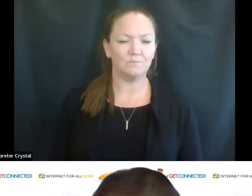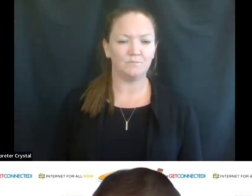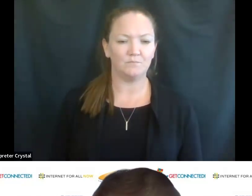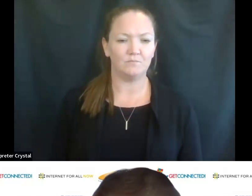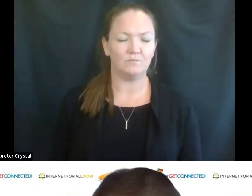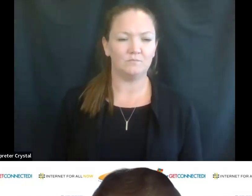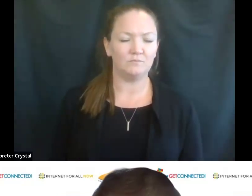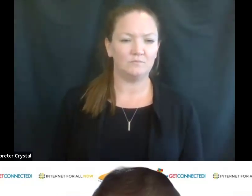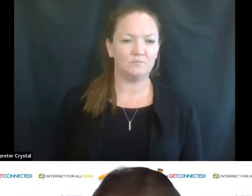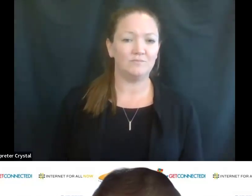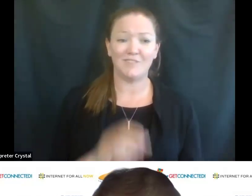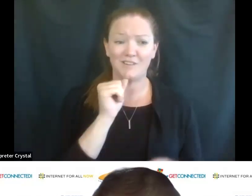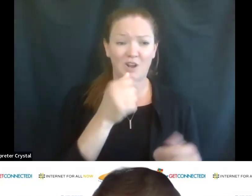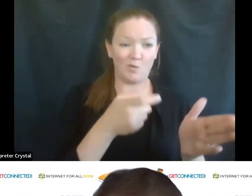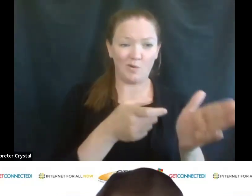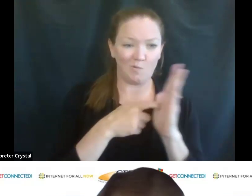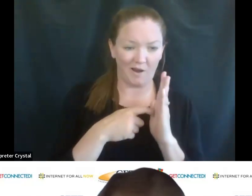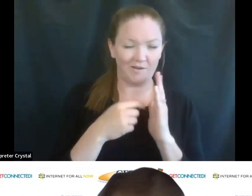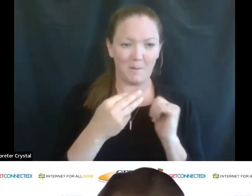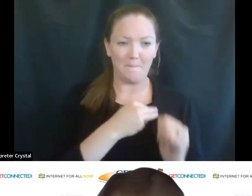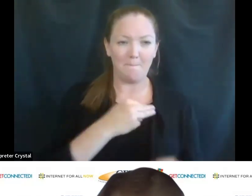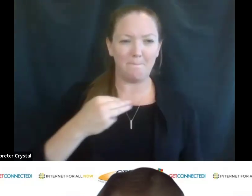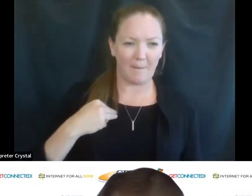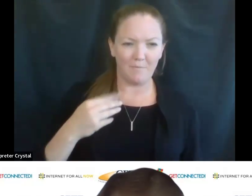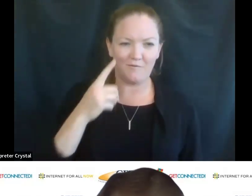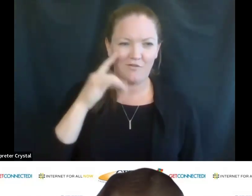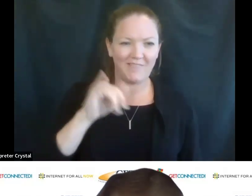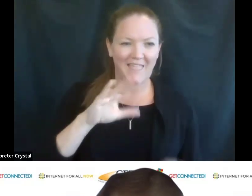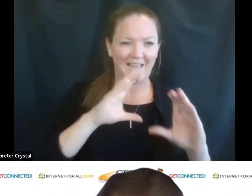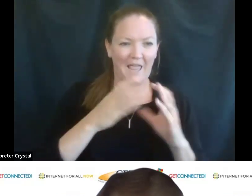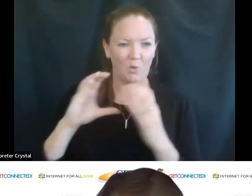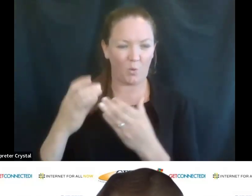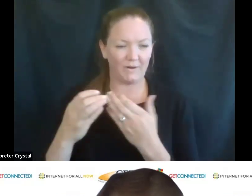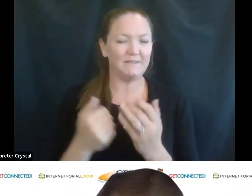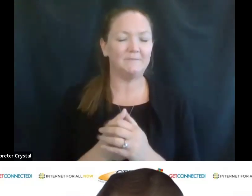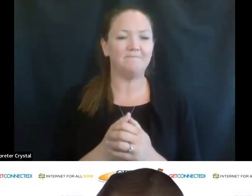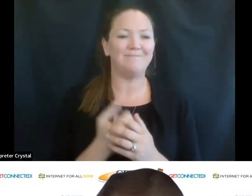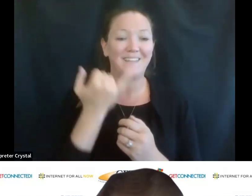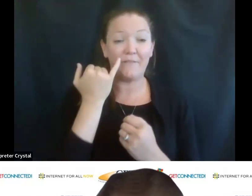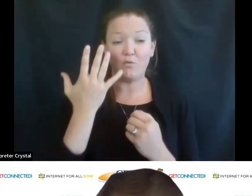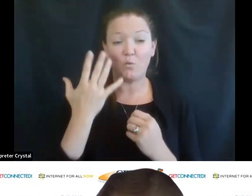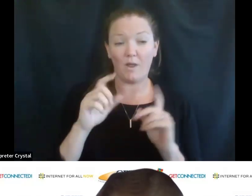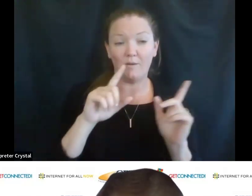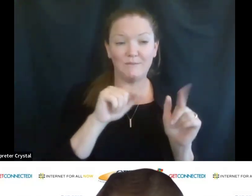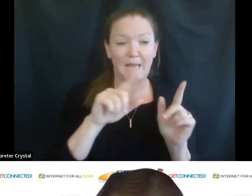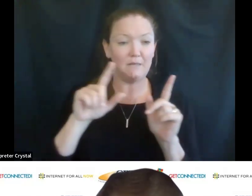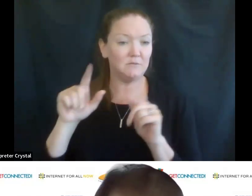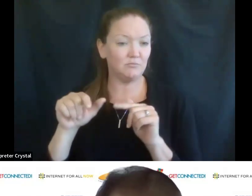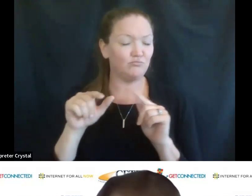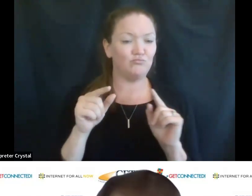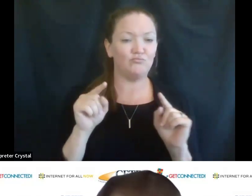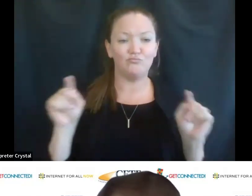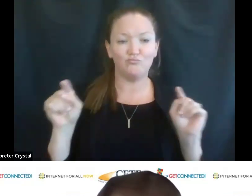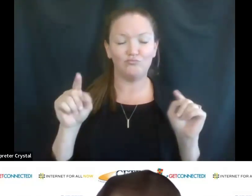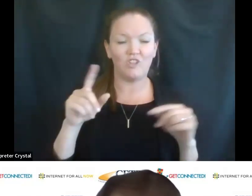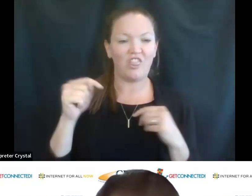you don't have to be a member of those different categories. So if you want to attend one of the